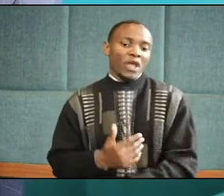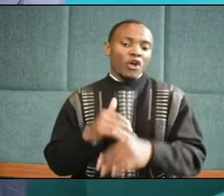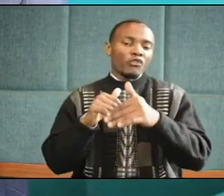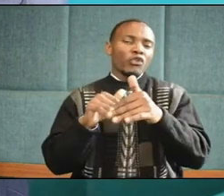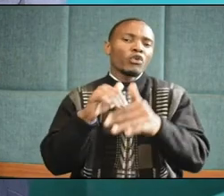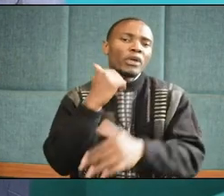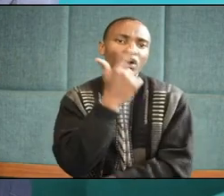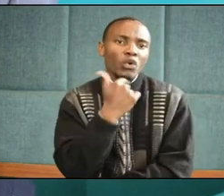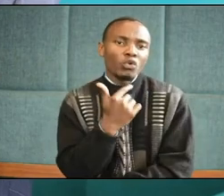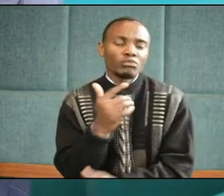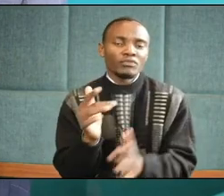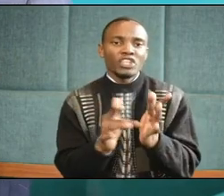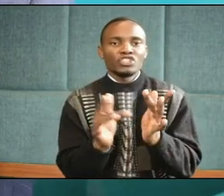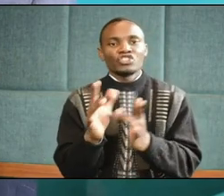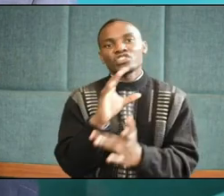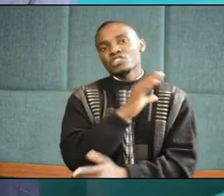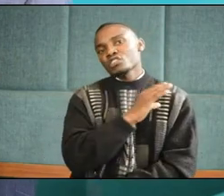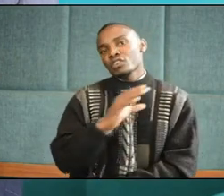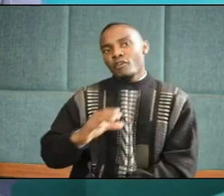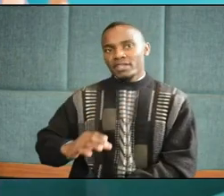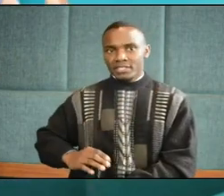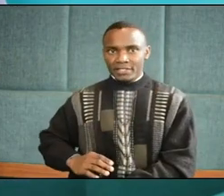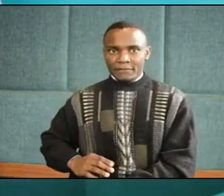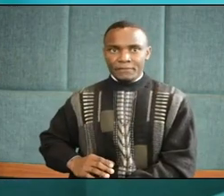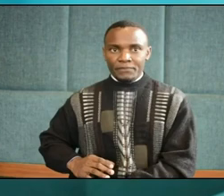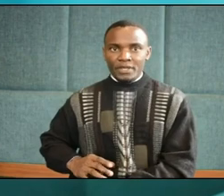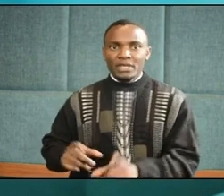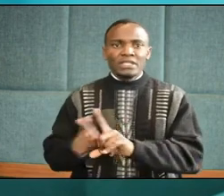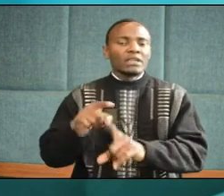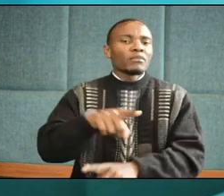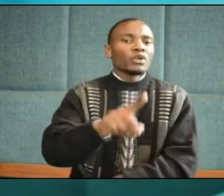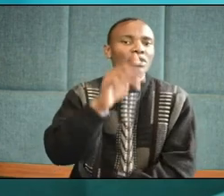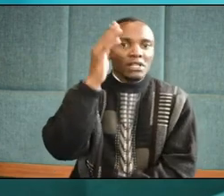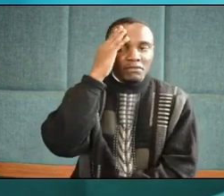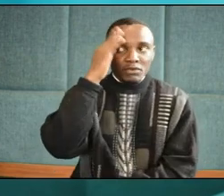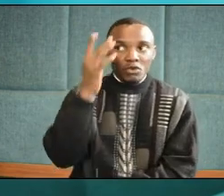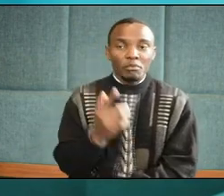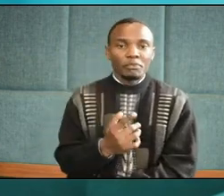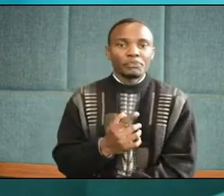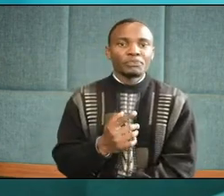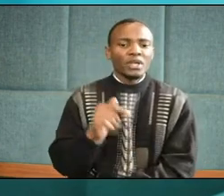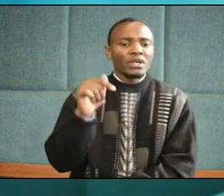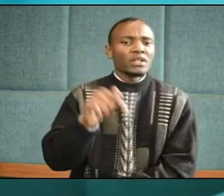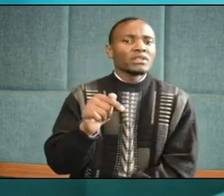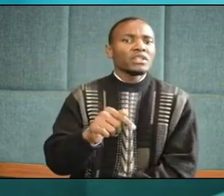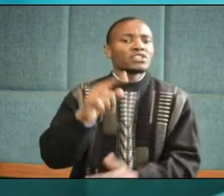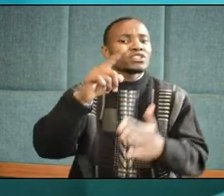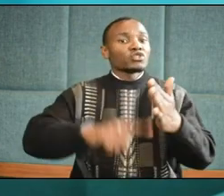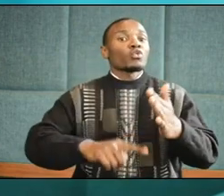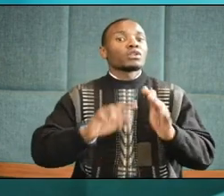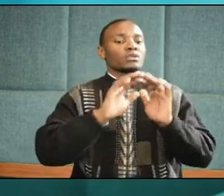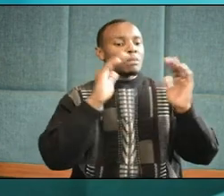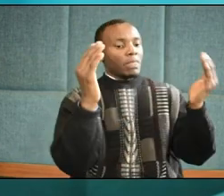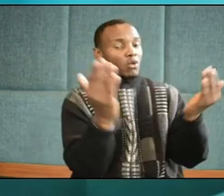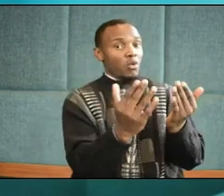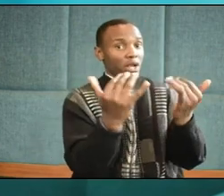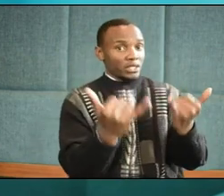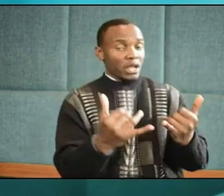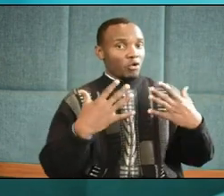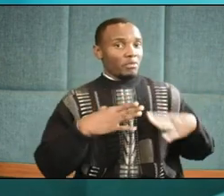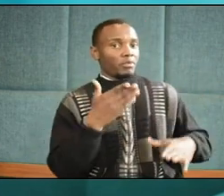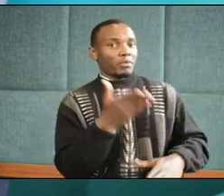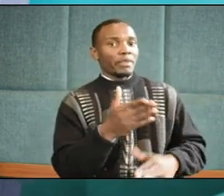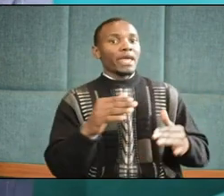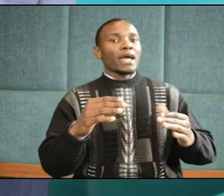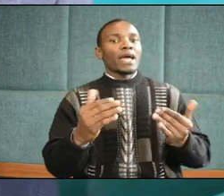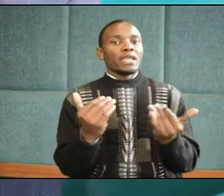Following who? Jesus Christ. And you know, this is what the world needs. It